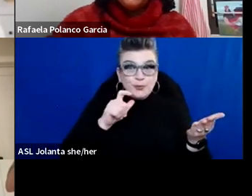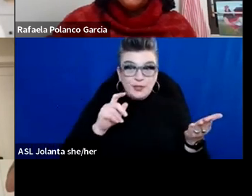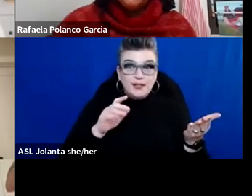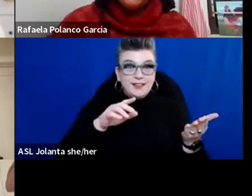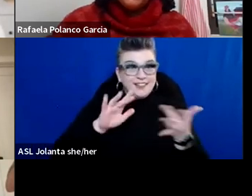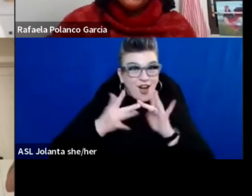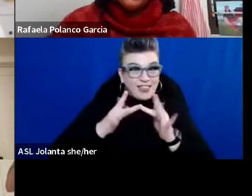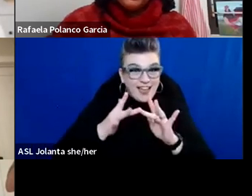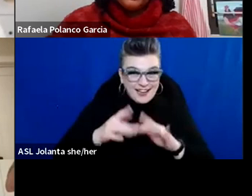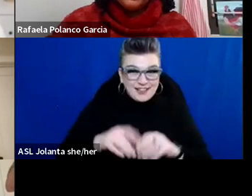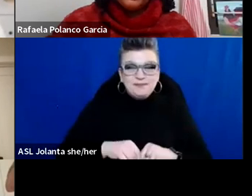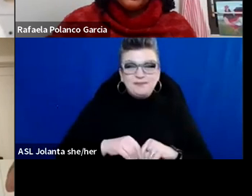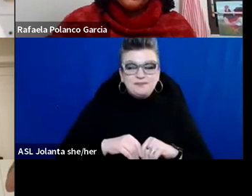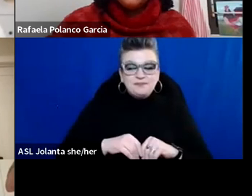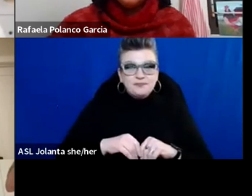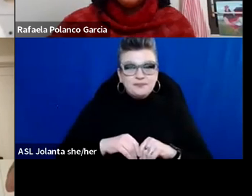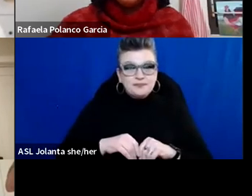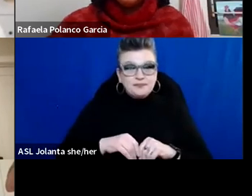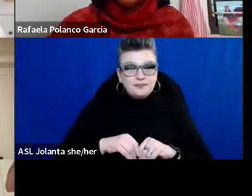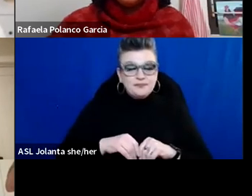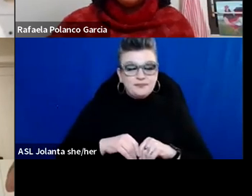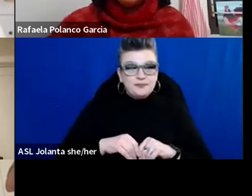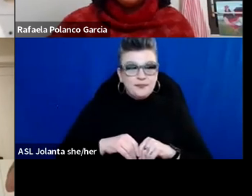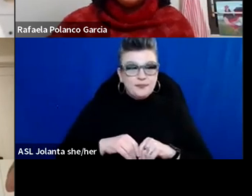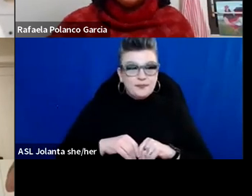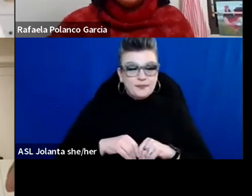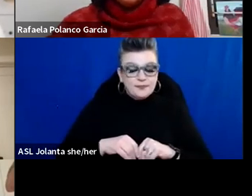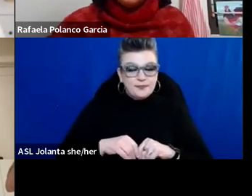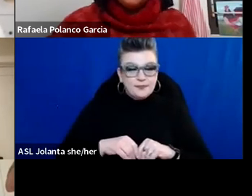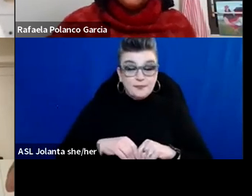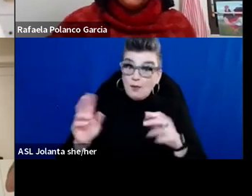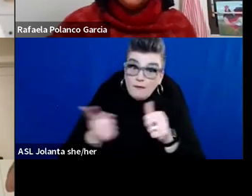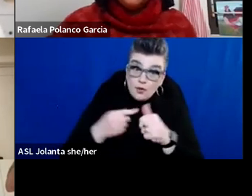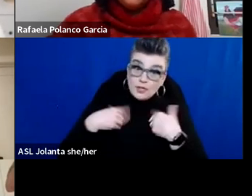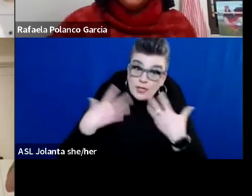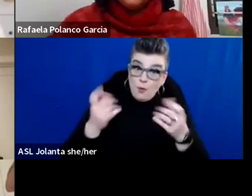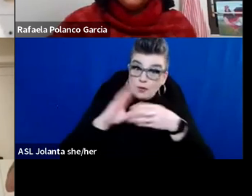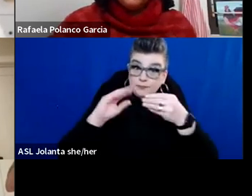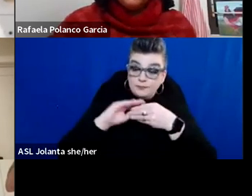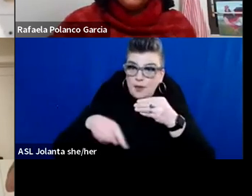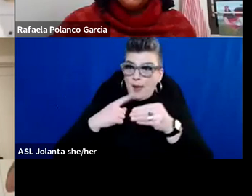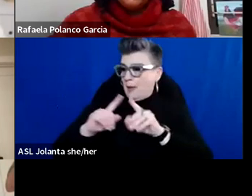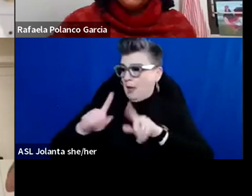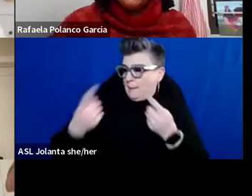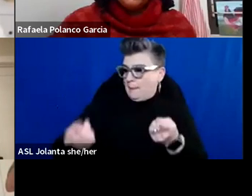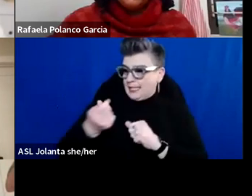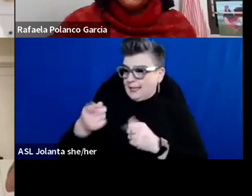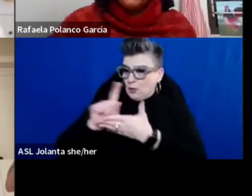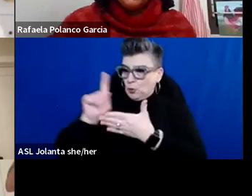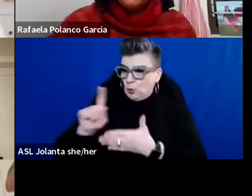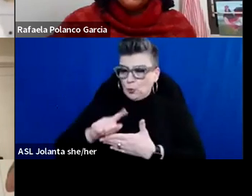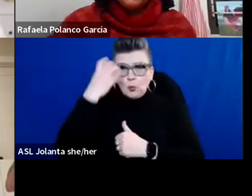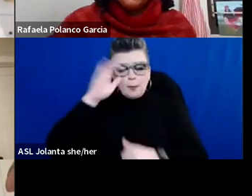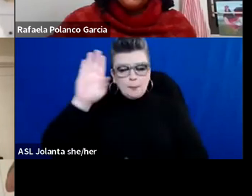online i want to first talk about the past few weeks which have been incredibly busy